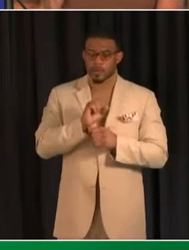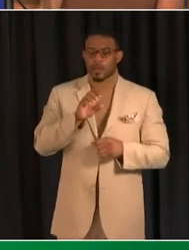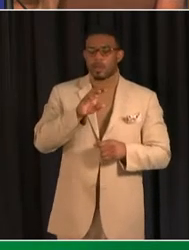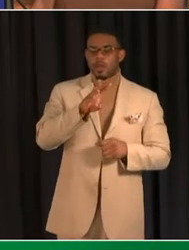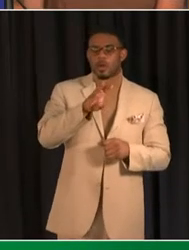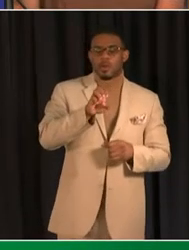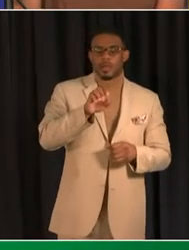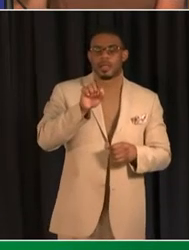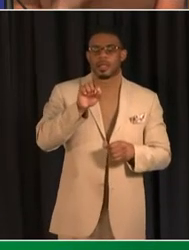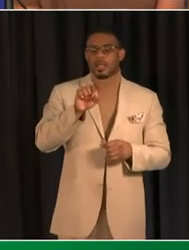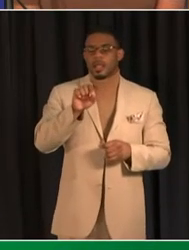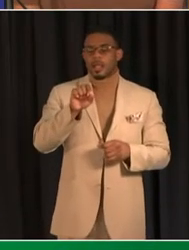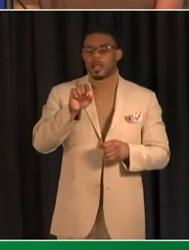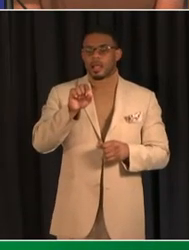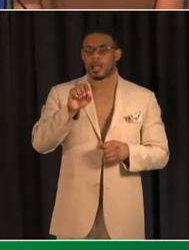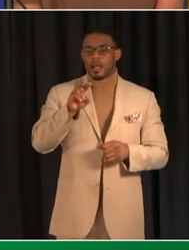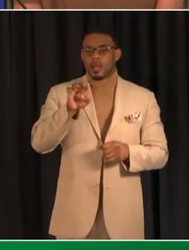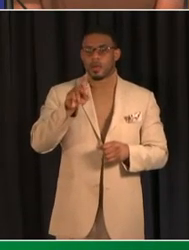it's